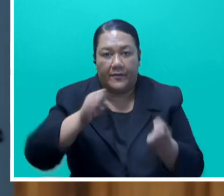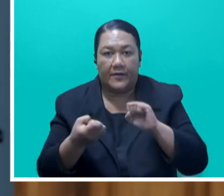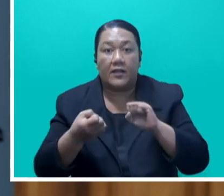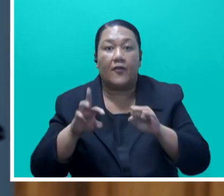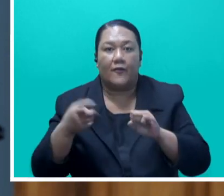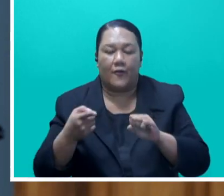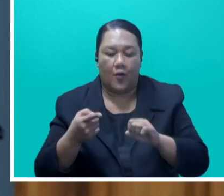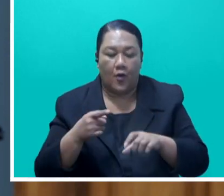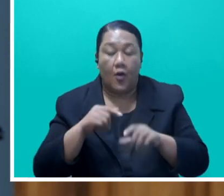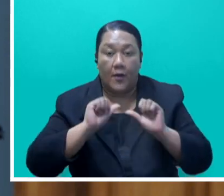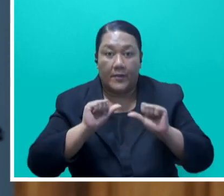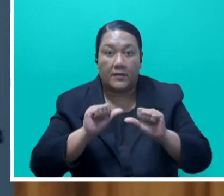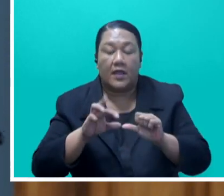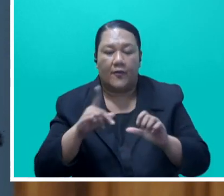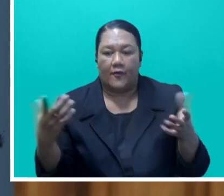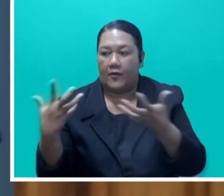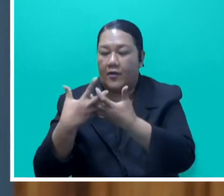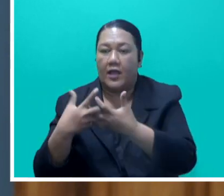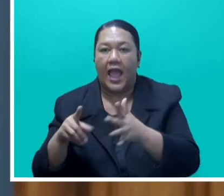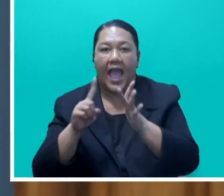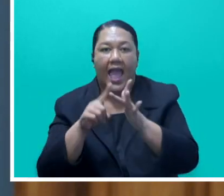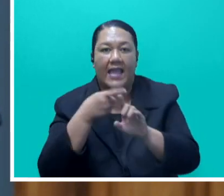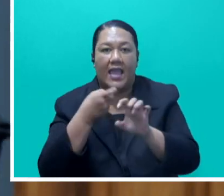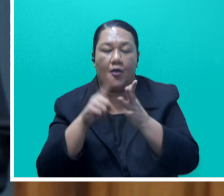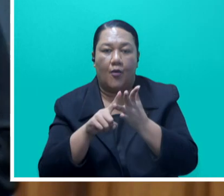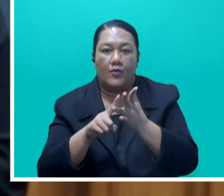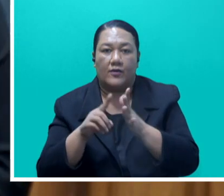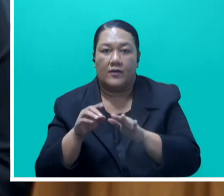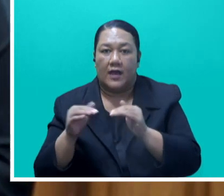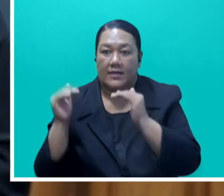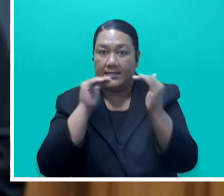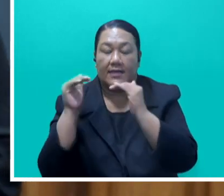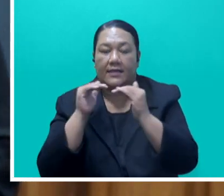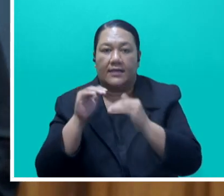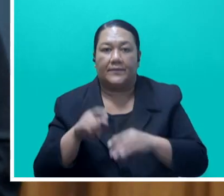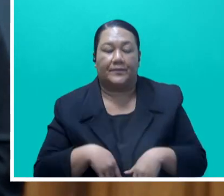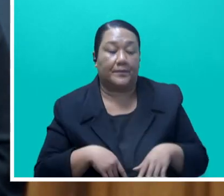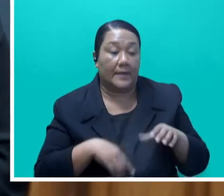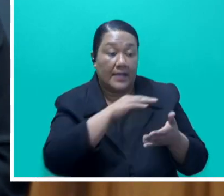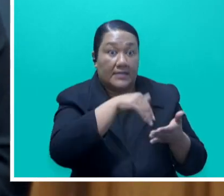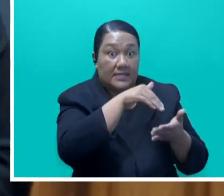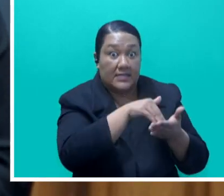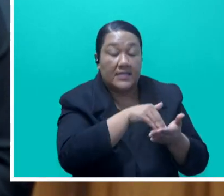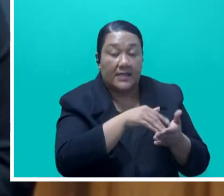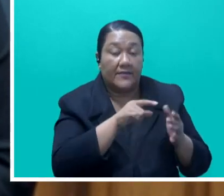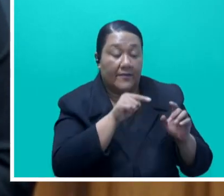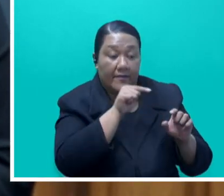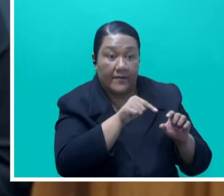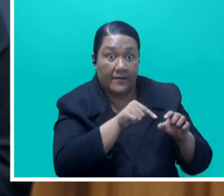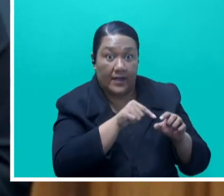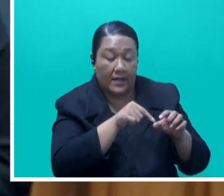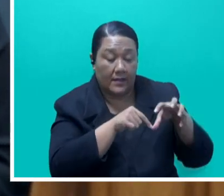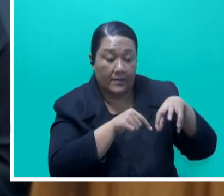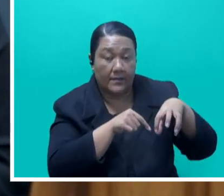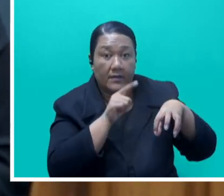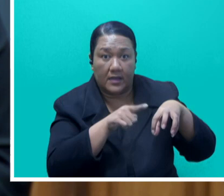oversight systems in compliance with ICAO standards. The Fiji civil aviation system is well above the global average and the